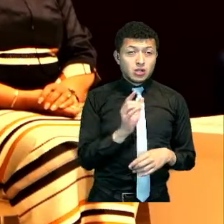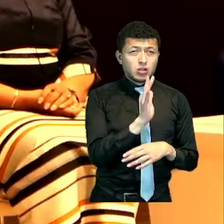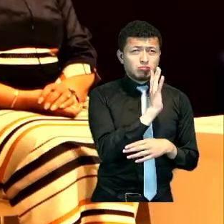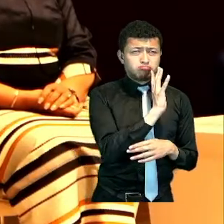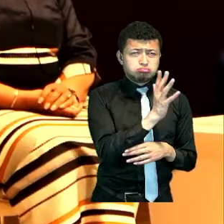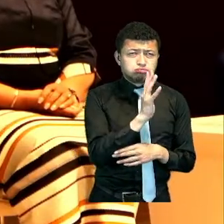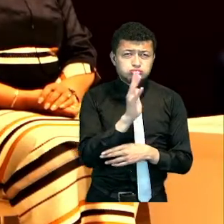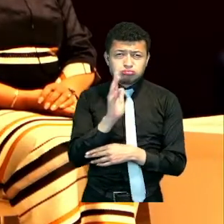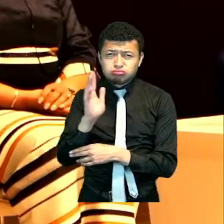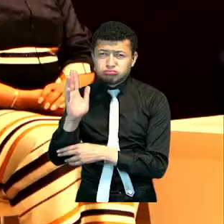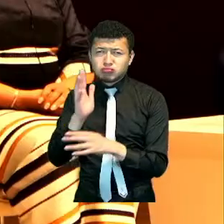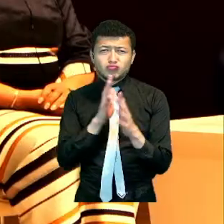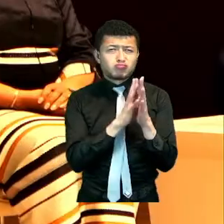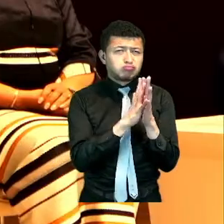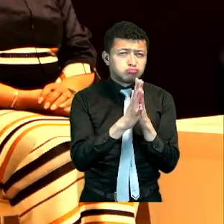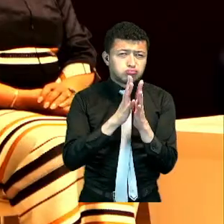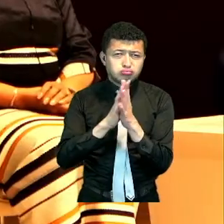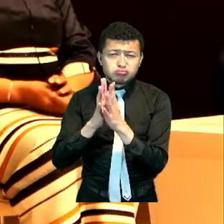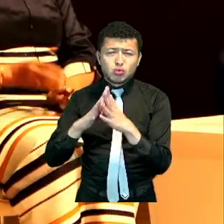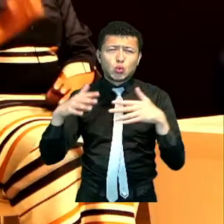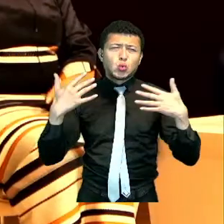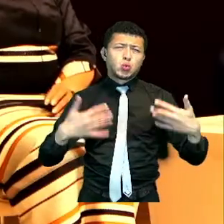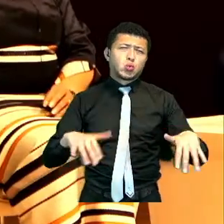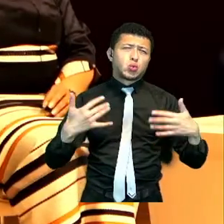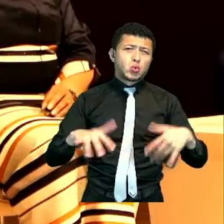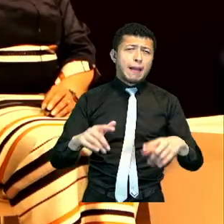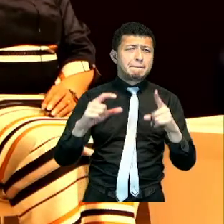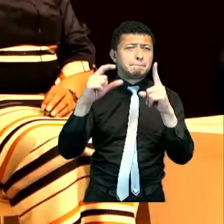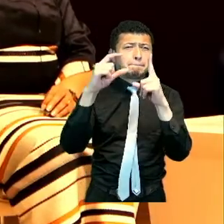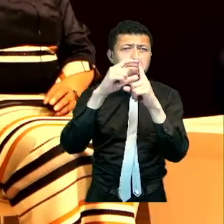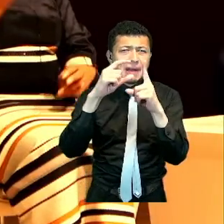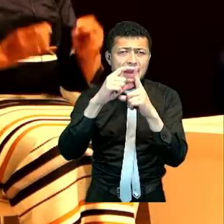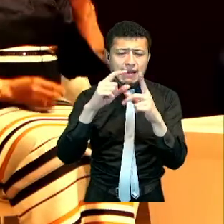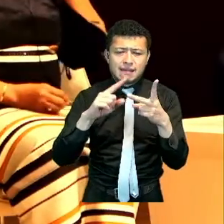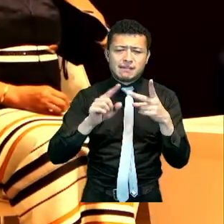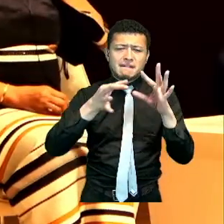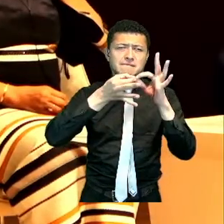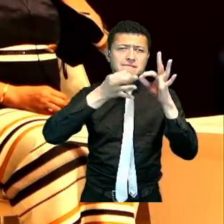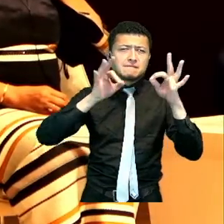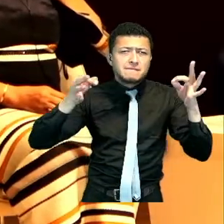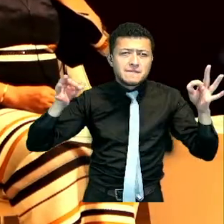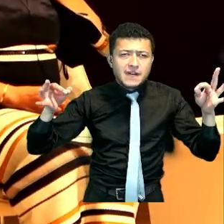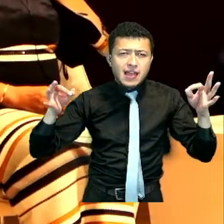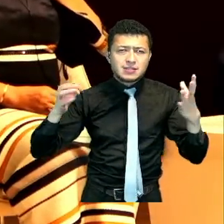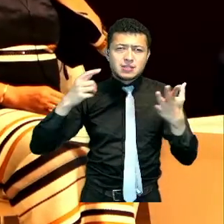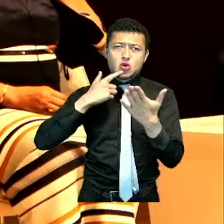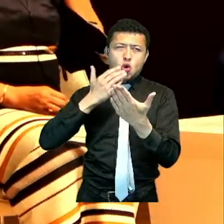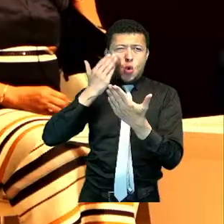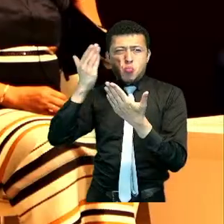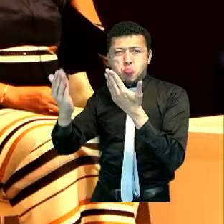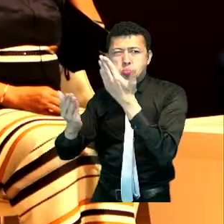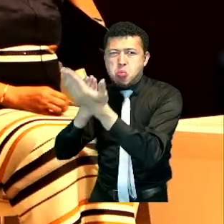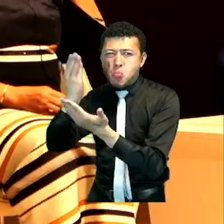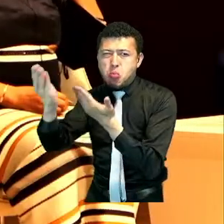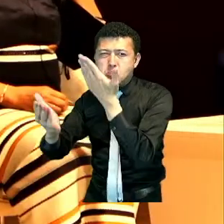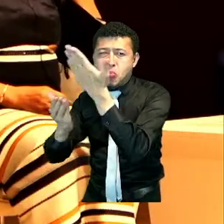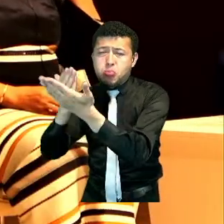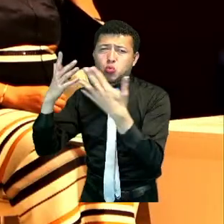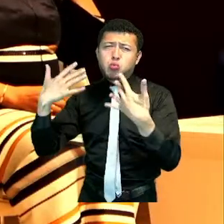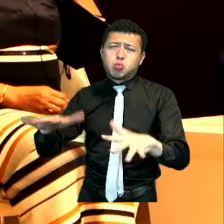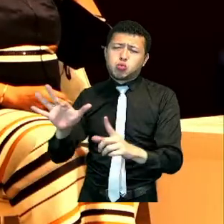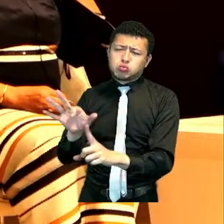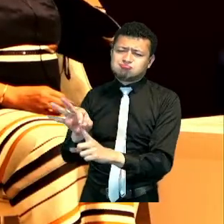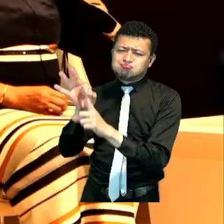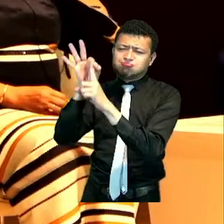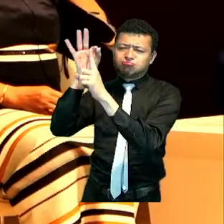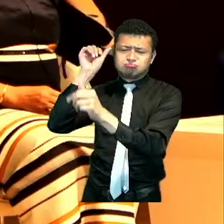So far, we have heard a lot of words, phrases, proposals,